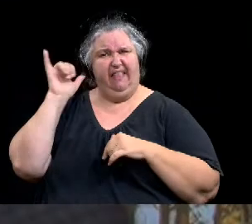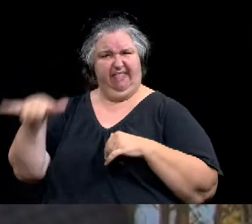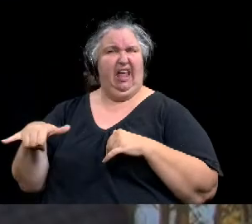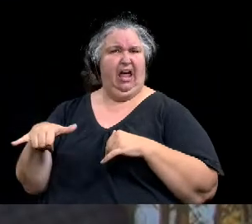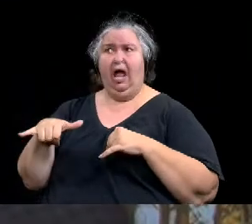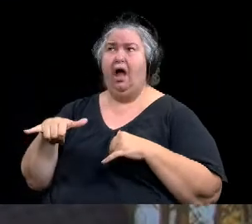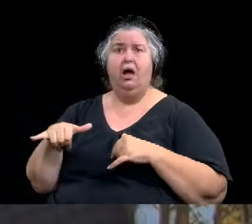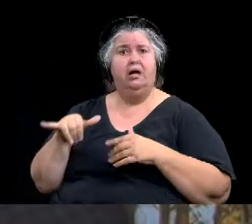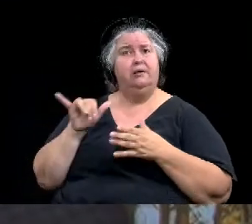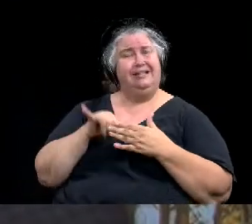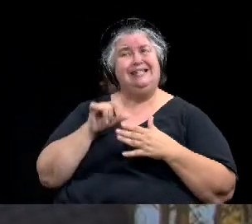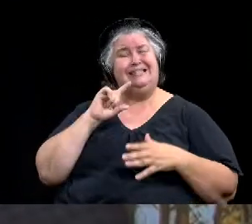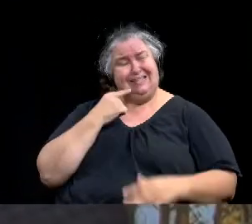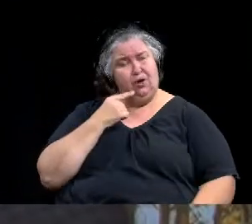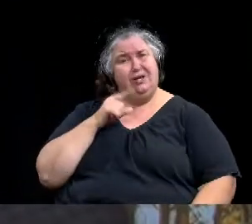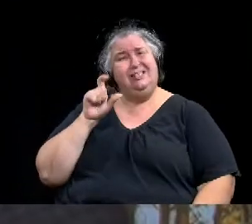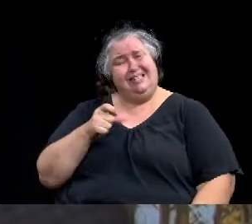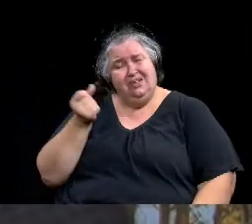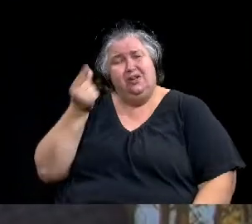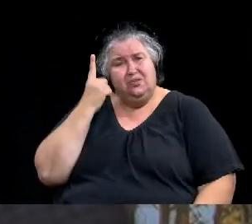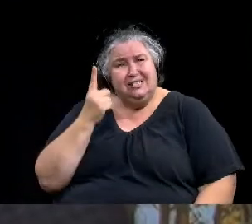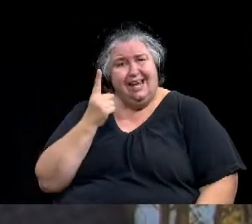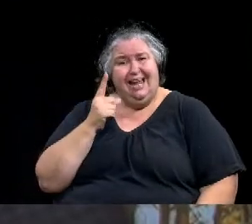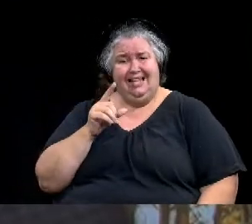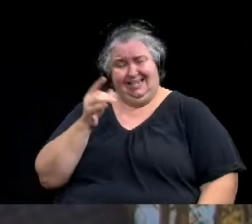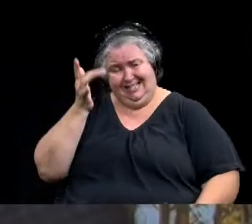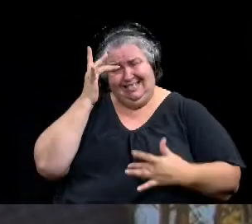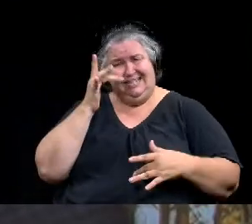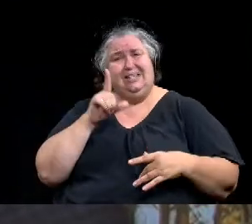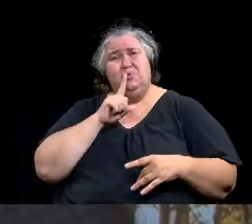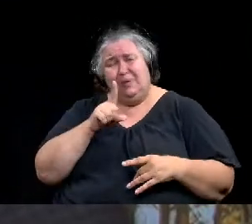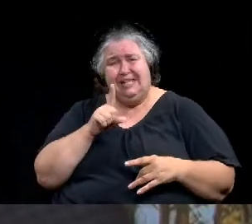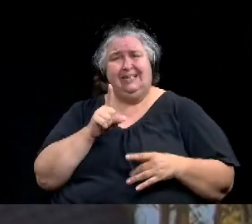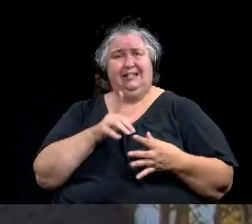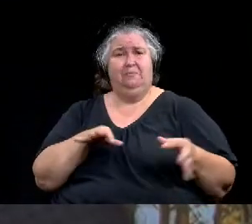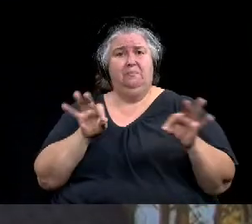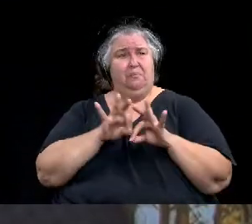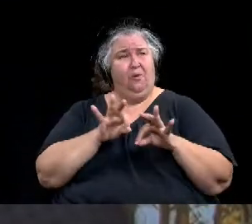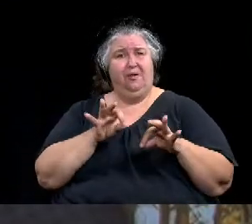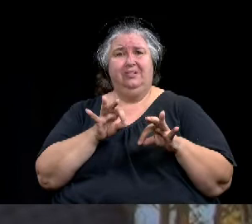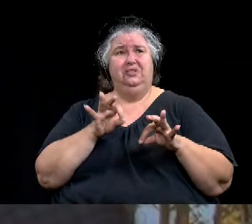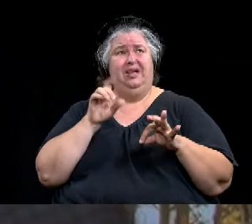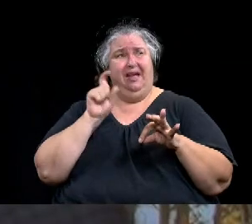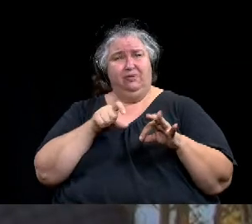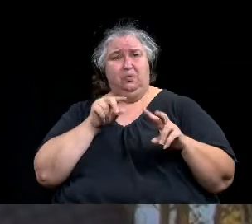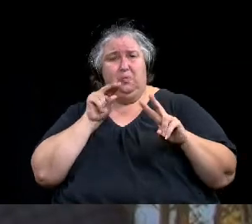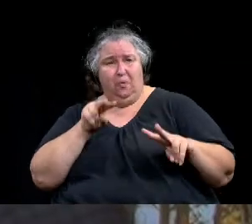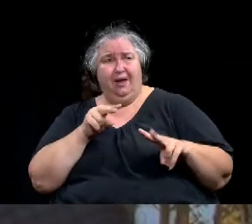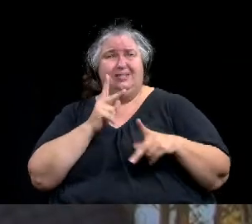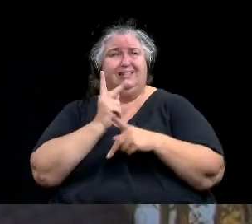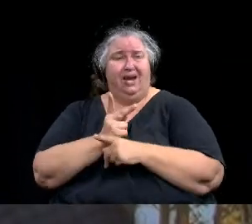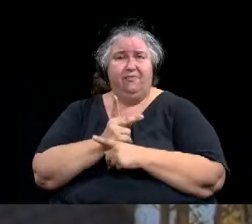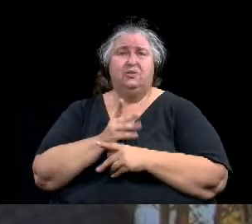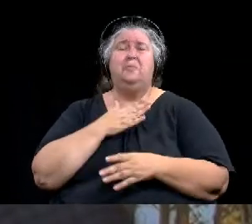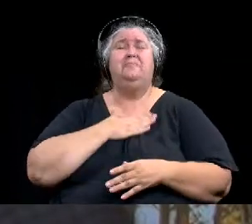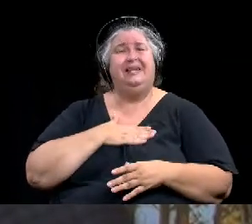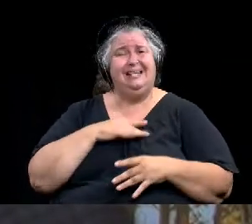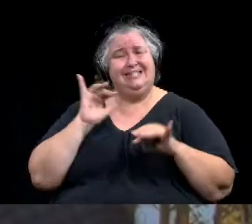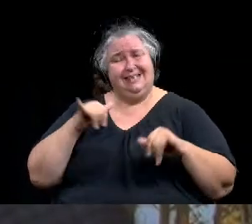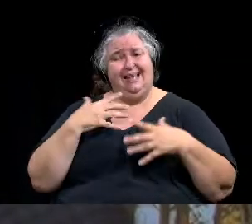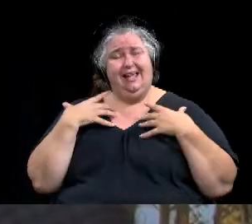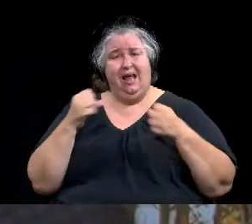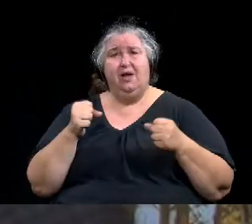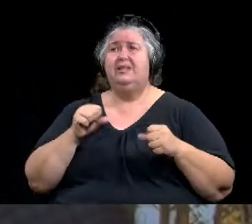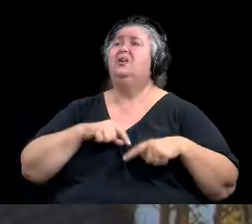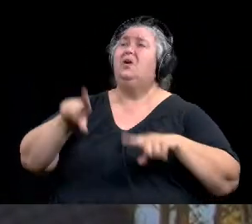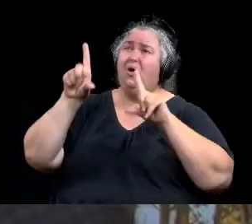disease so that you can understand how important it is to take the appropriate safety measures for you and for our community. Please get tested. Please encourage